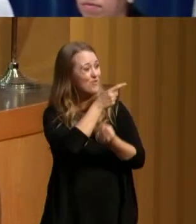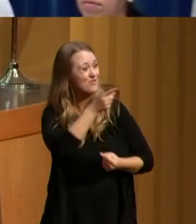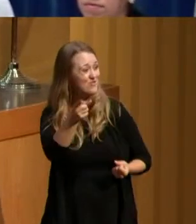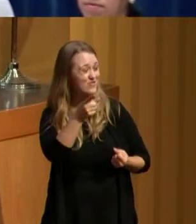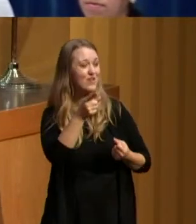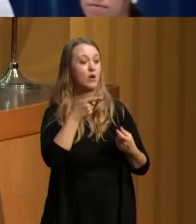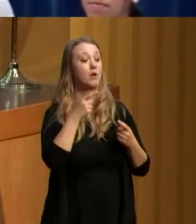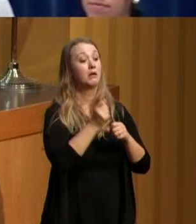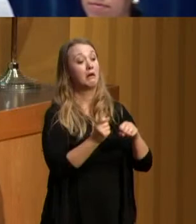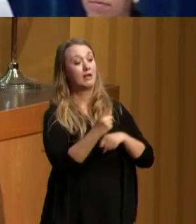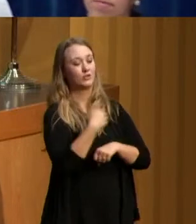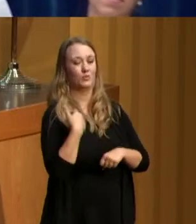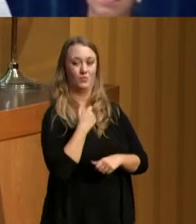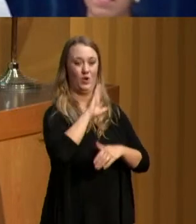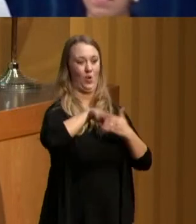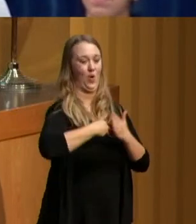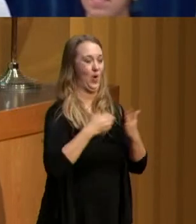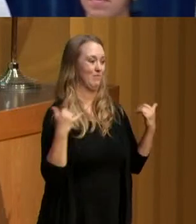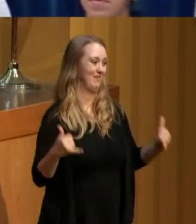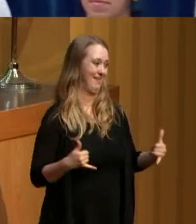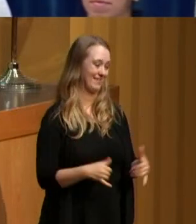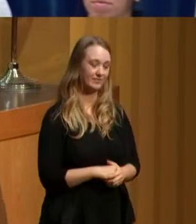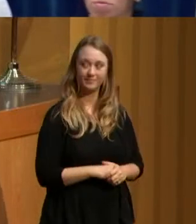play this coming year. Thank you, coaches and staff.